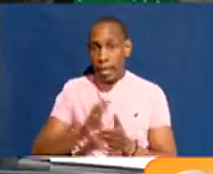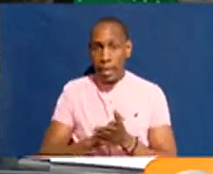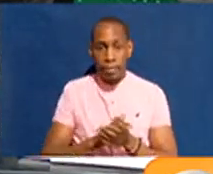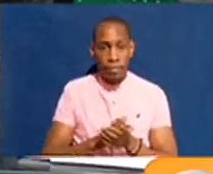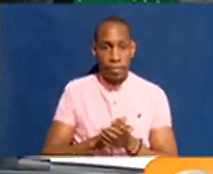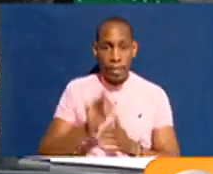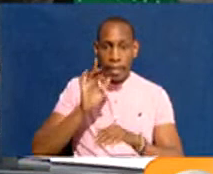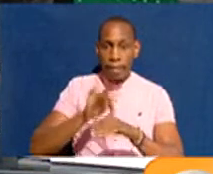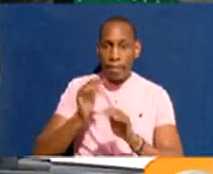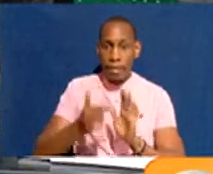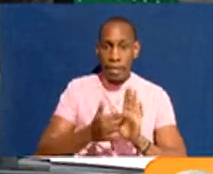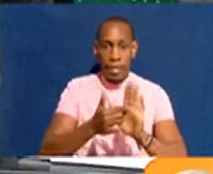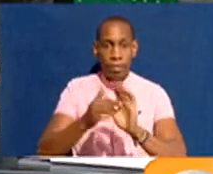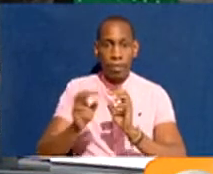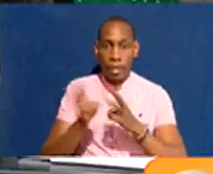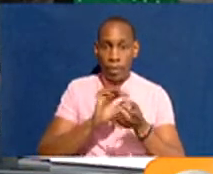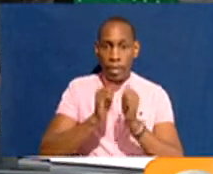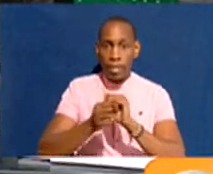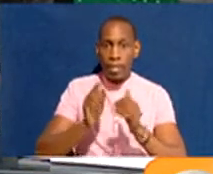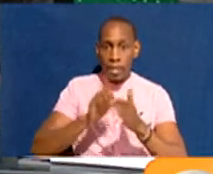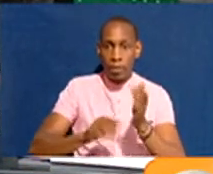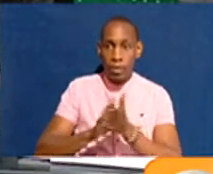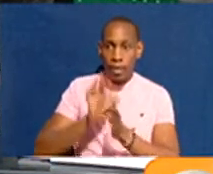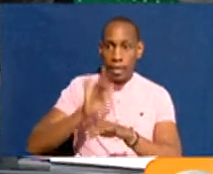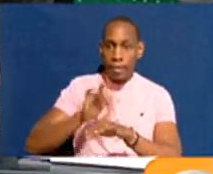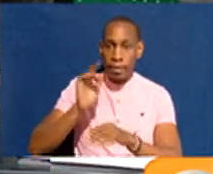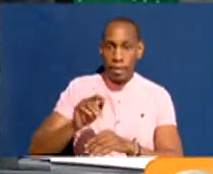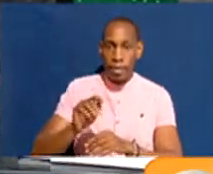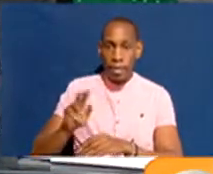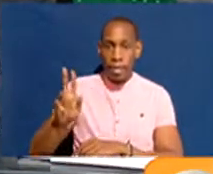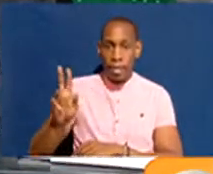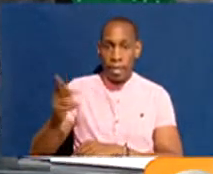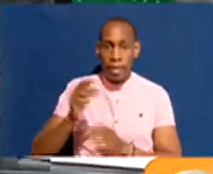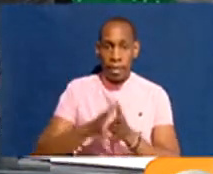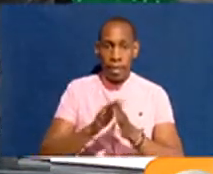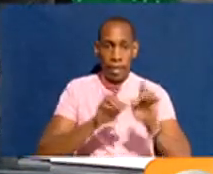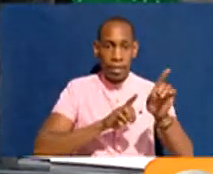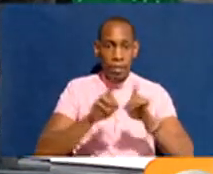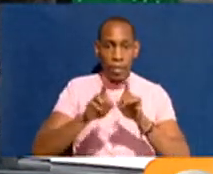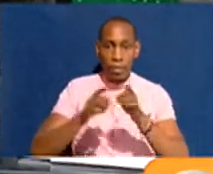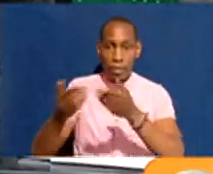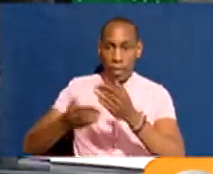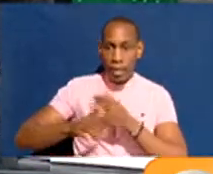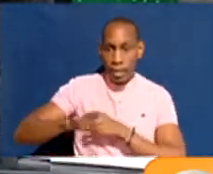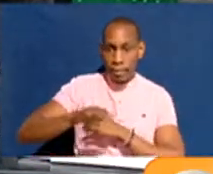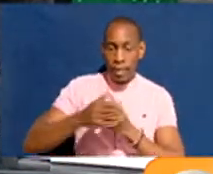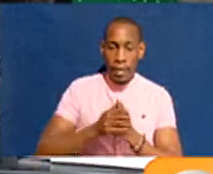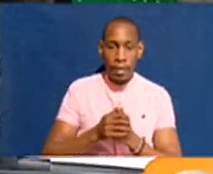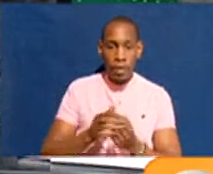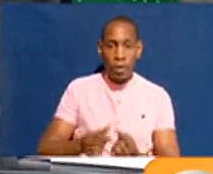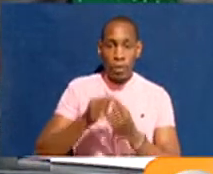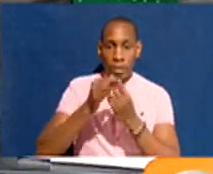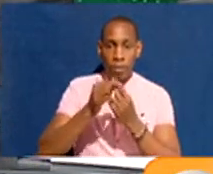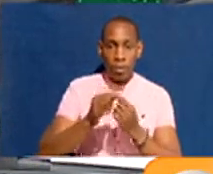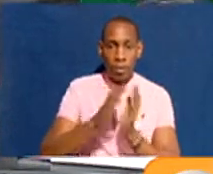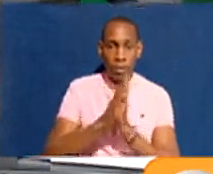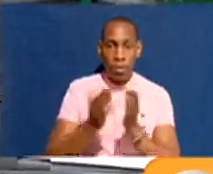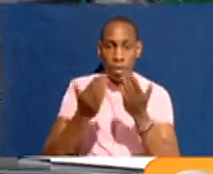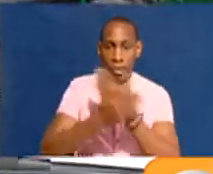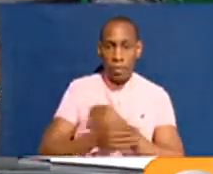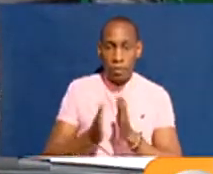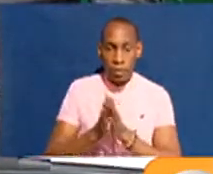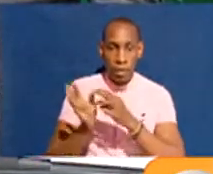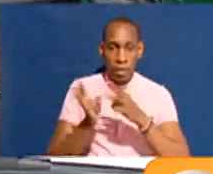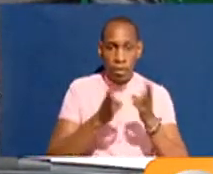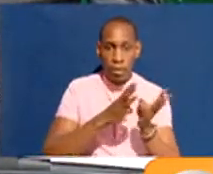unexplored effect of climate change is its effects on Kenya's tourist attractions. In our special feature tonight, The